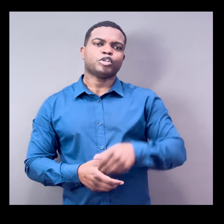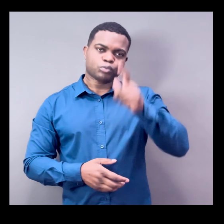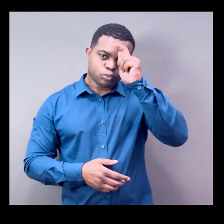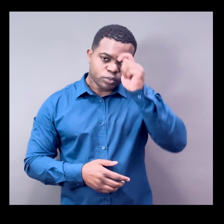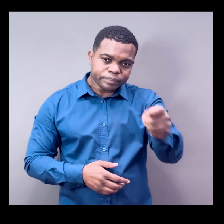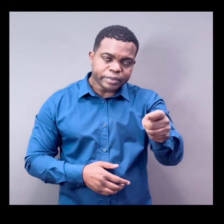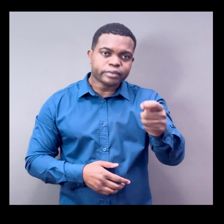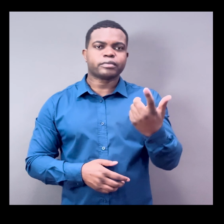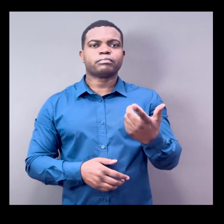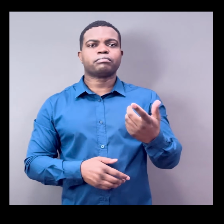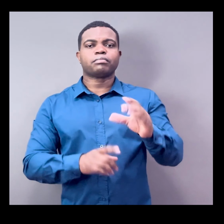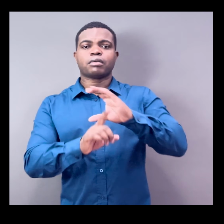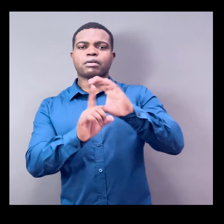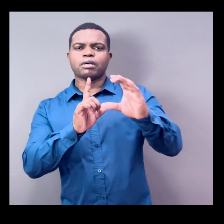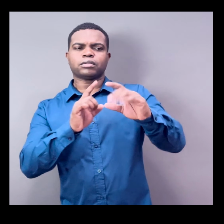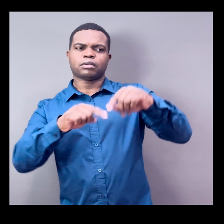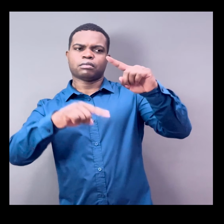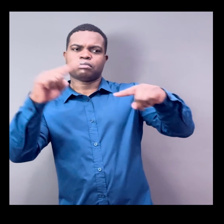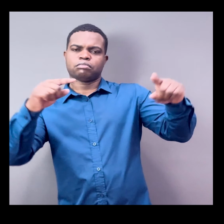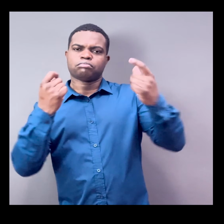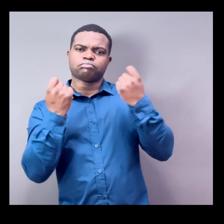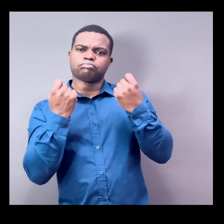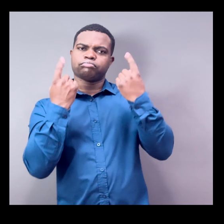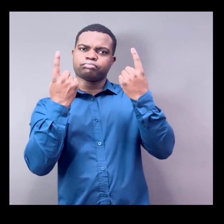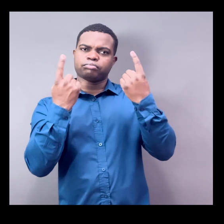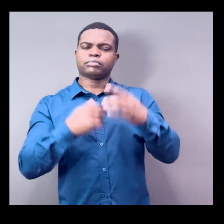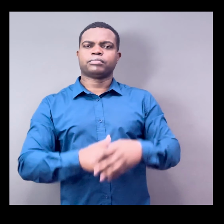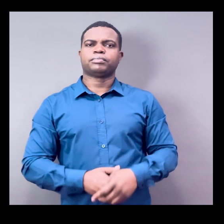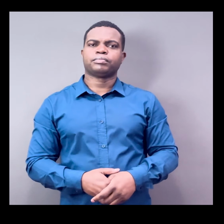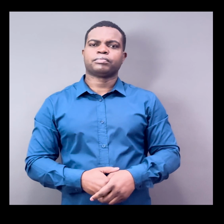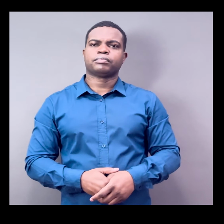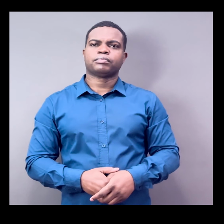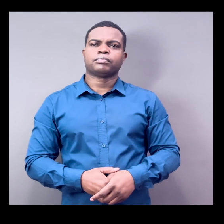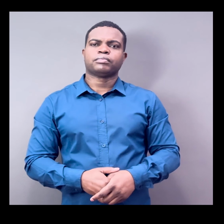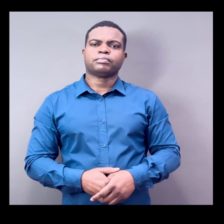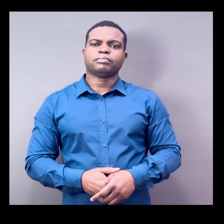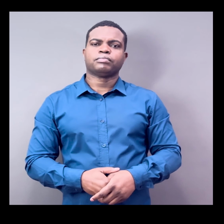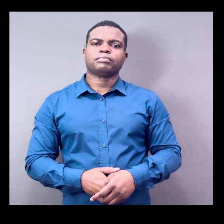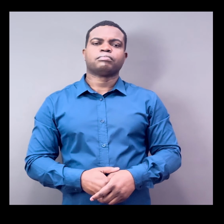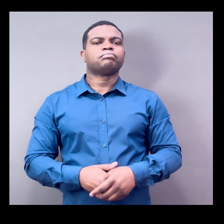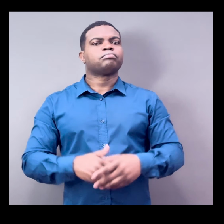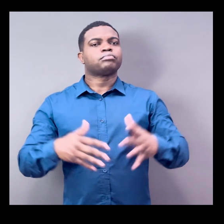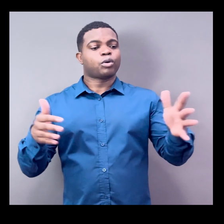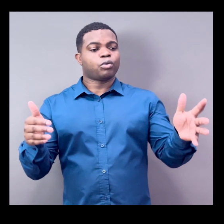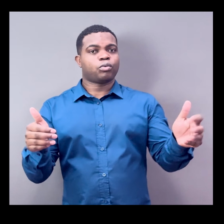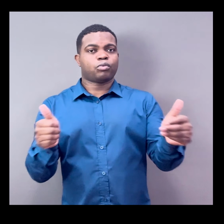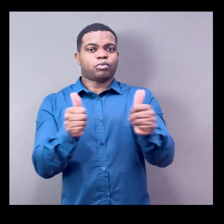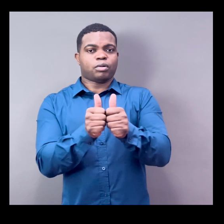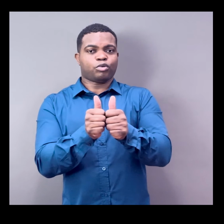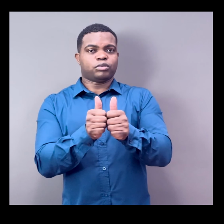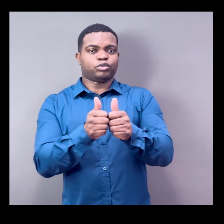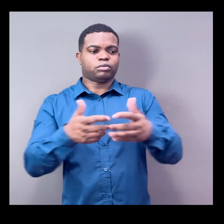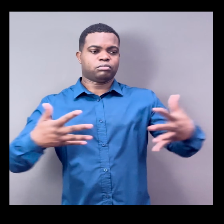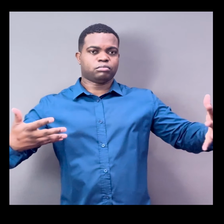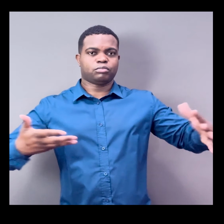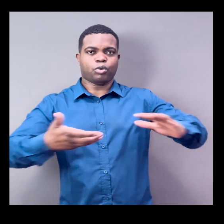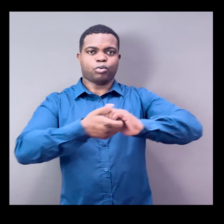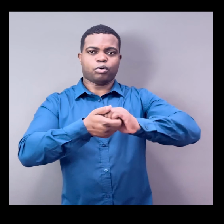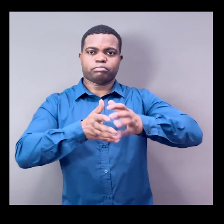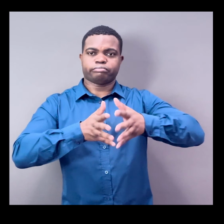Respect and cultural sensitivity is another principle. We have collaboration and co-creation.